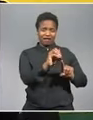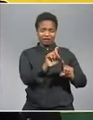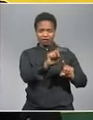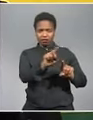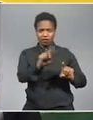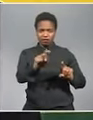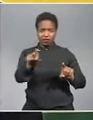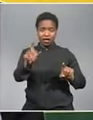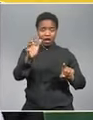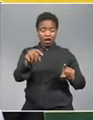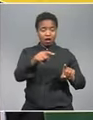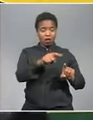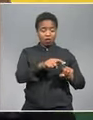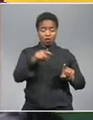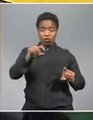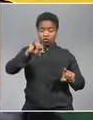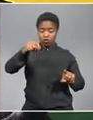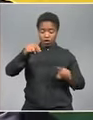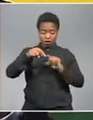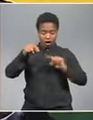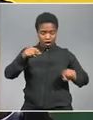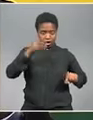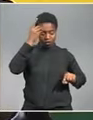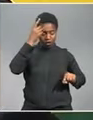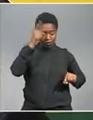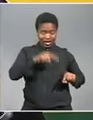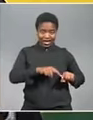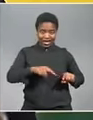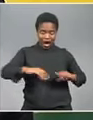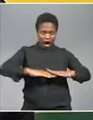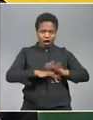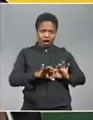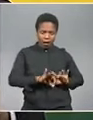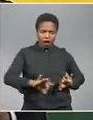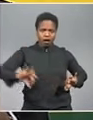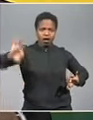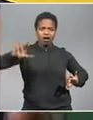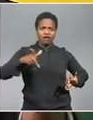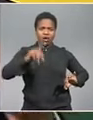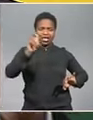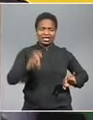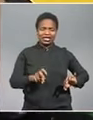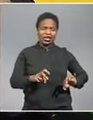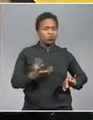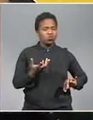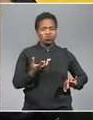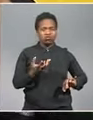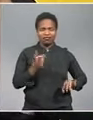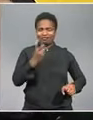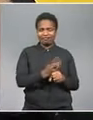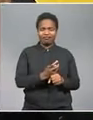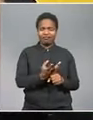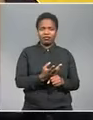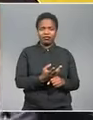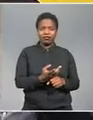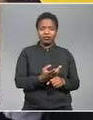journey between Johannesburg and Durban is 600 kilometers, right? And in the recent past, we've had a number